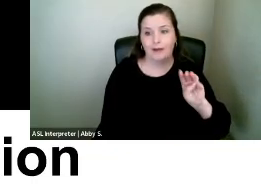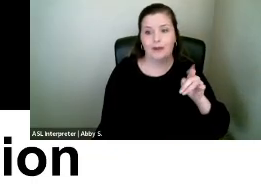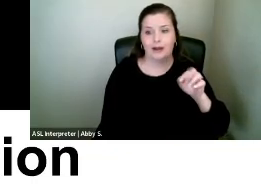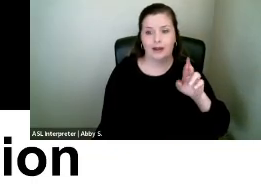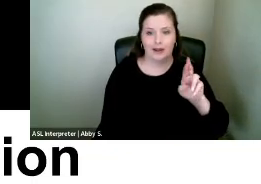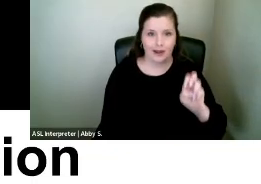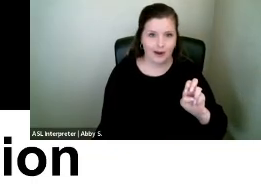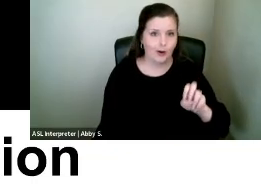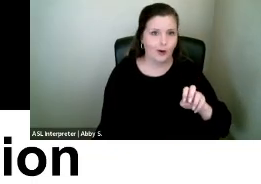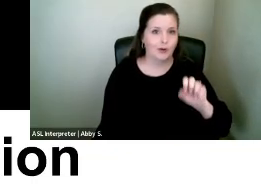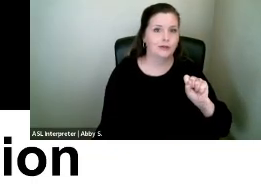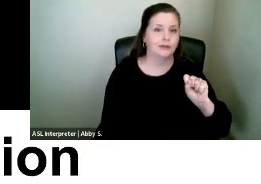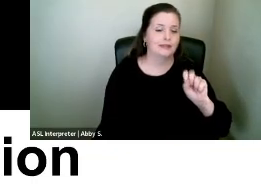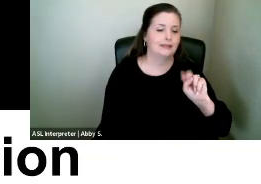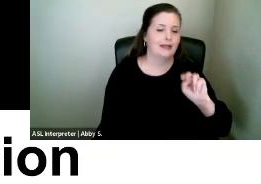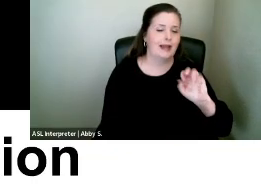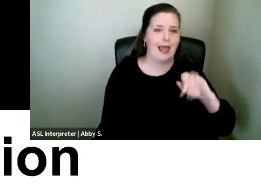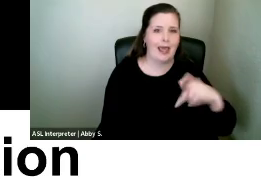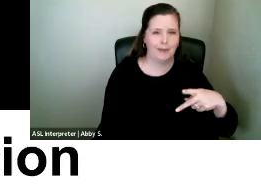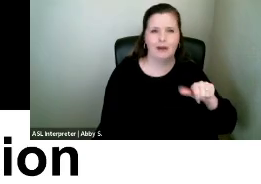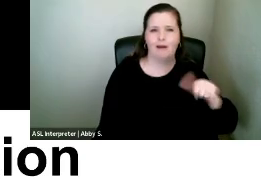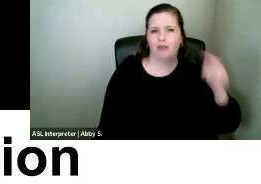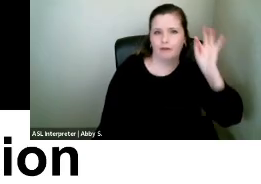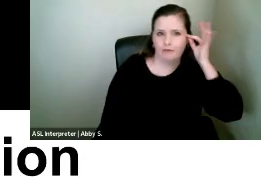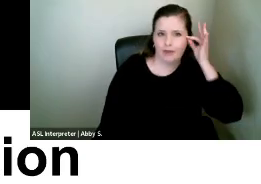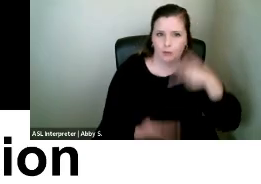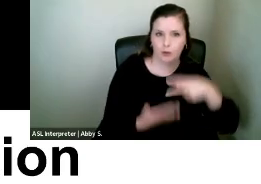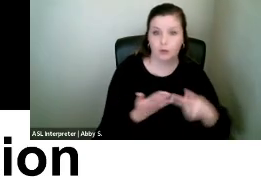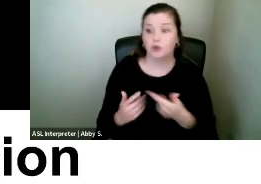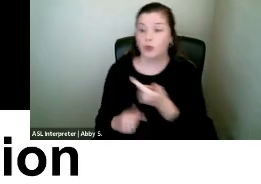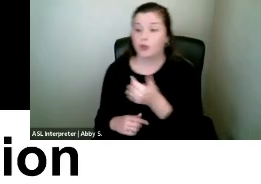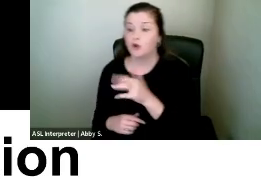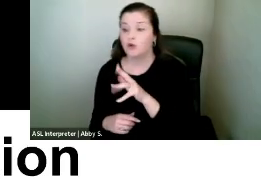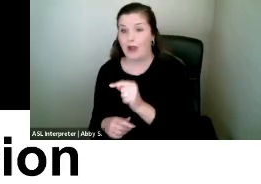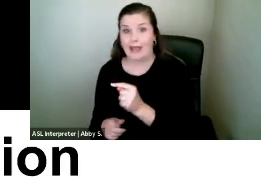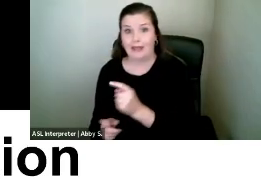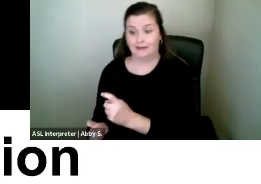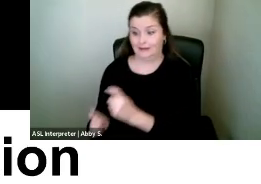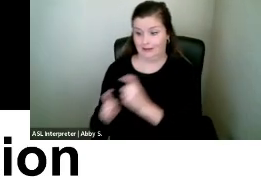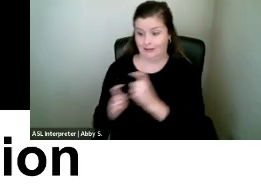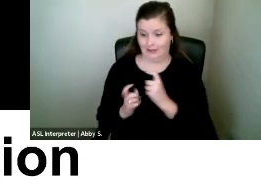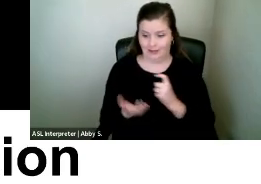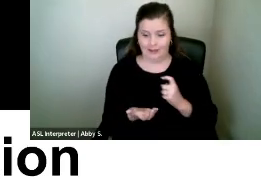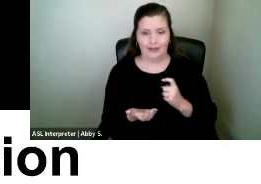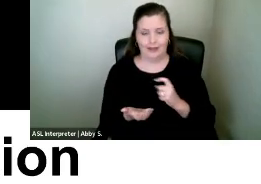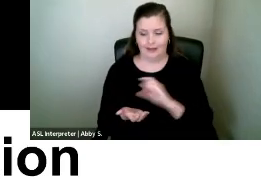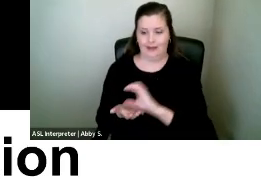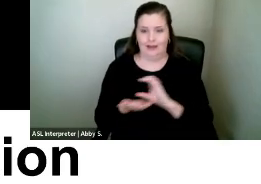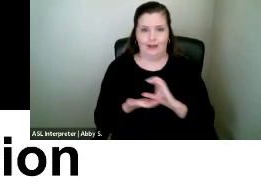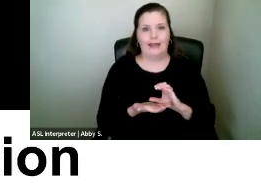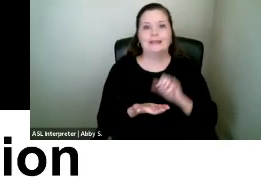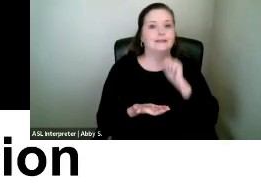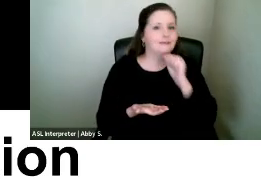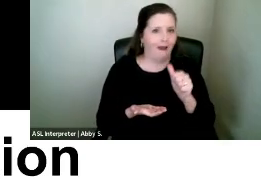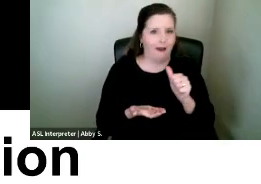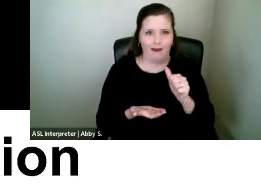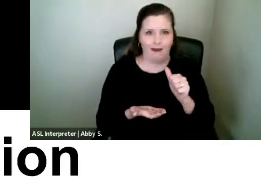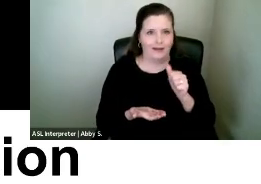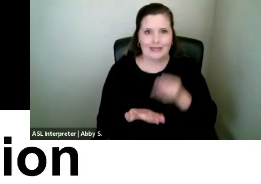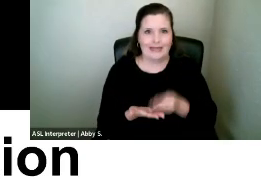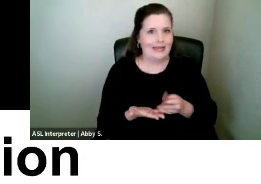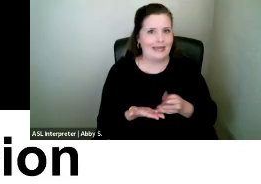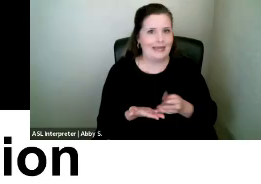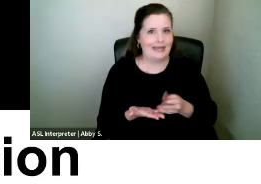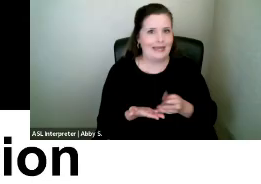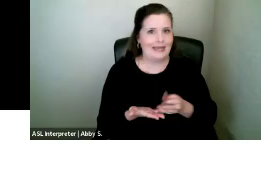federal programs. So those recovery grants are not income, and they're not going to be counted as such.